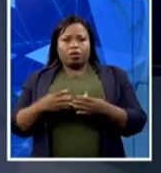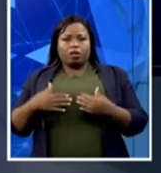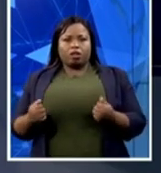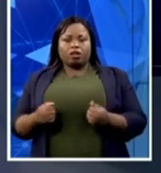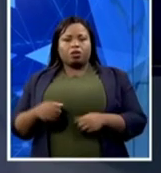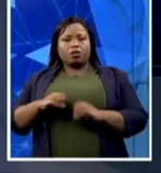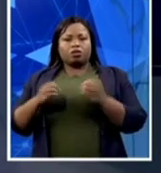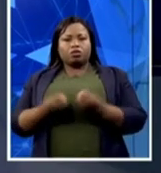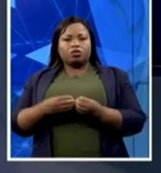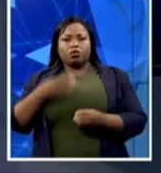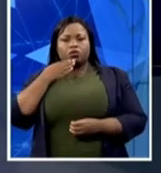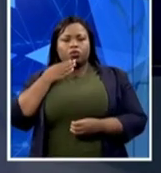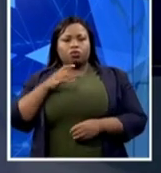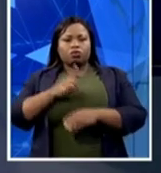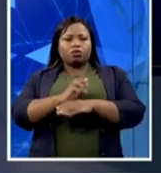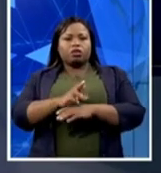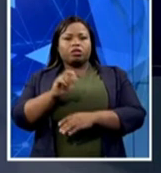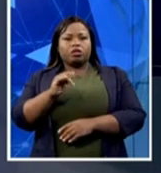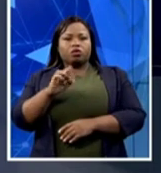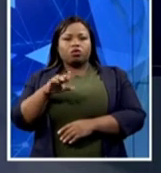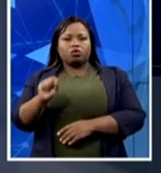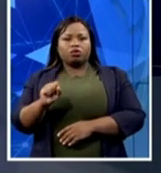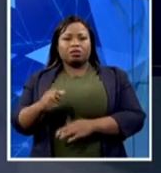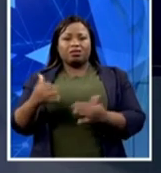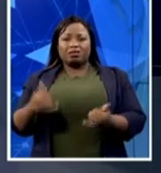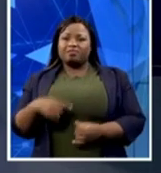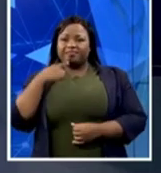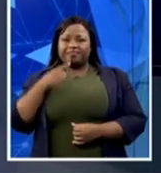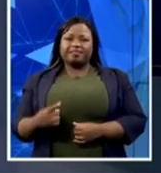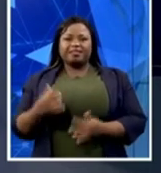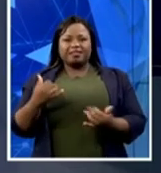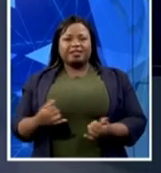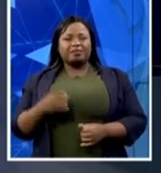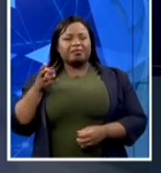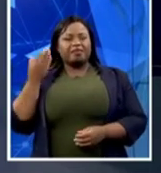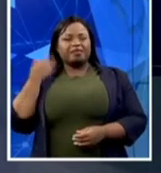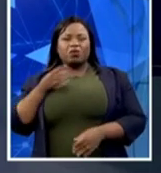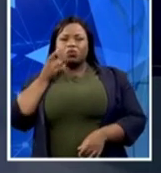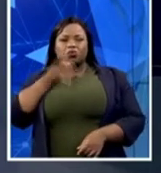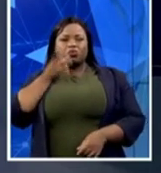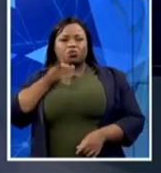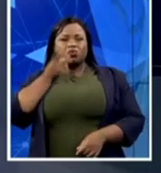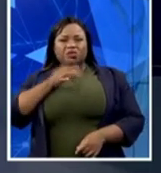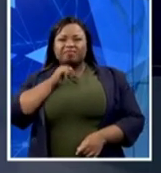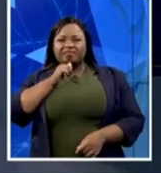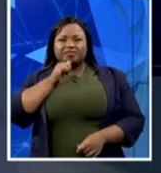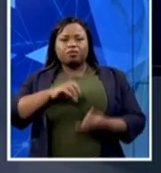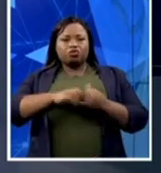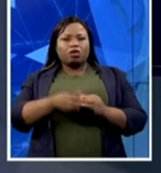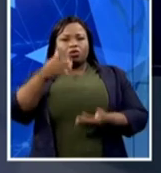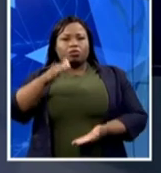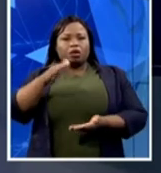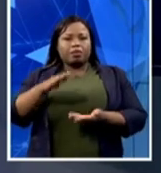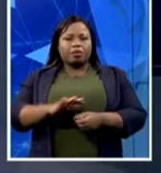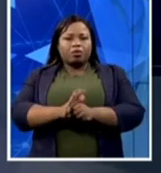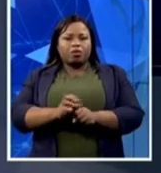Adhanom Ghebreyesus, says he has been insulted in the midst of fighting the pandemic. He says the attacks are racist,